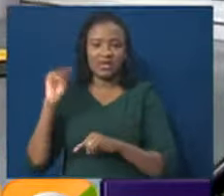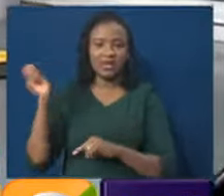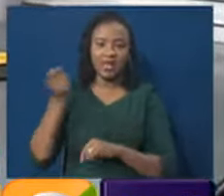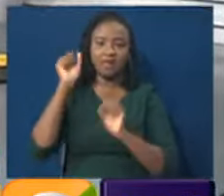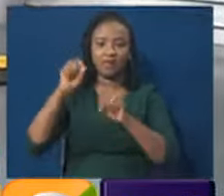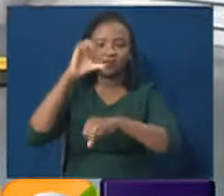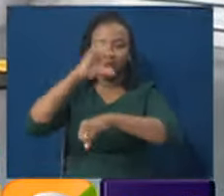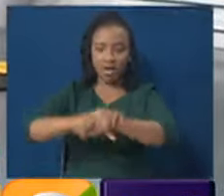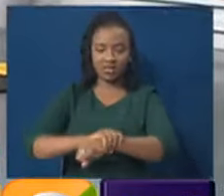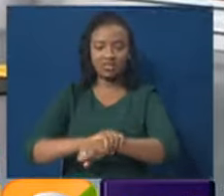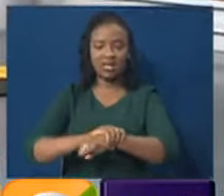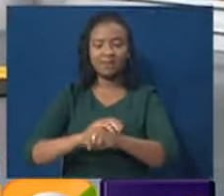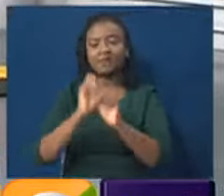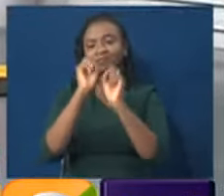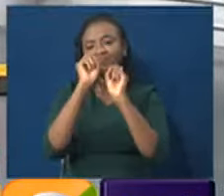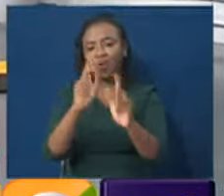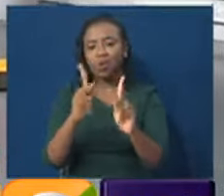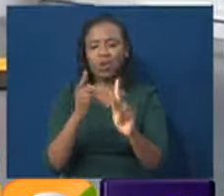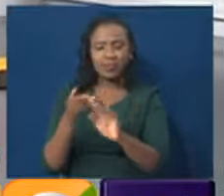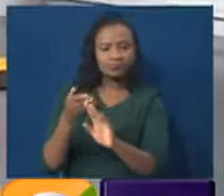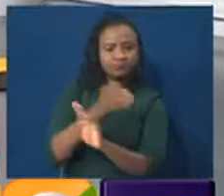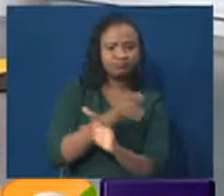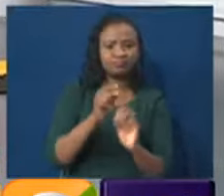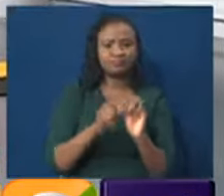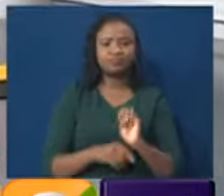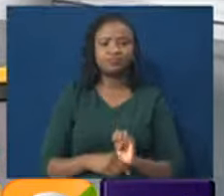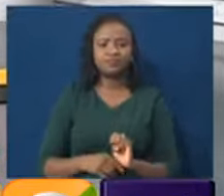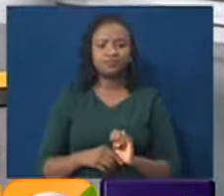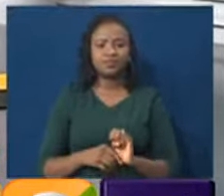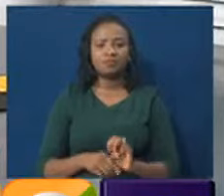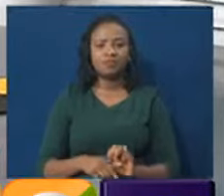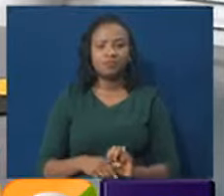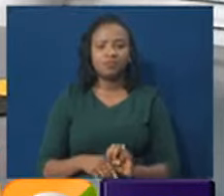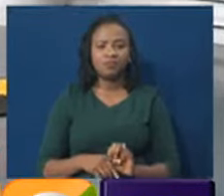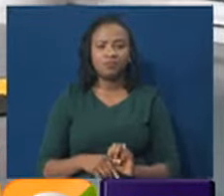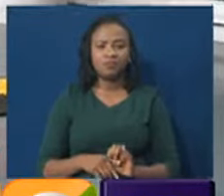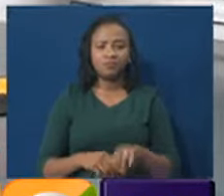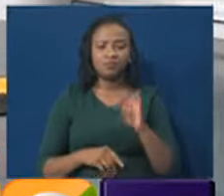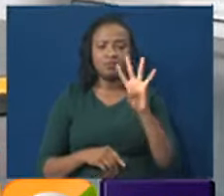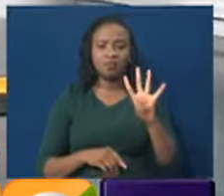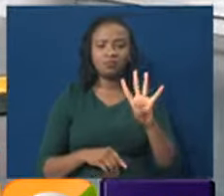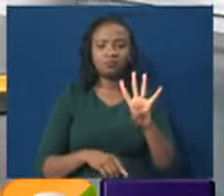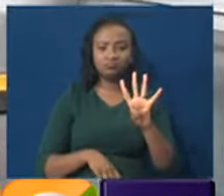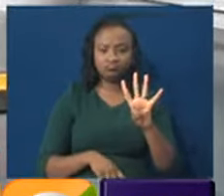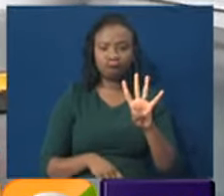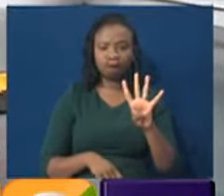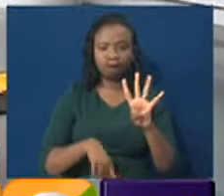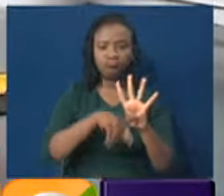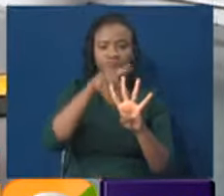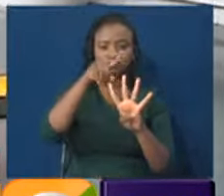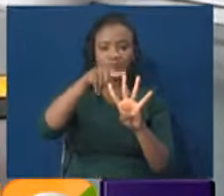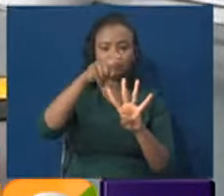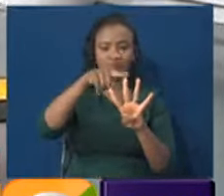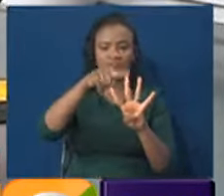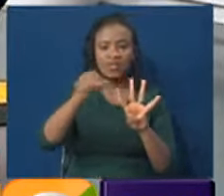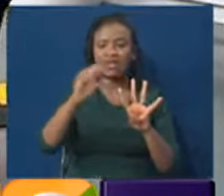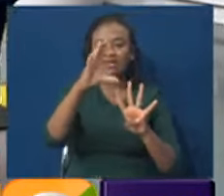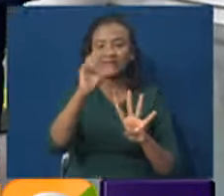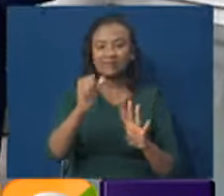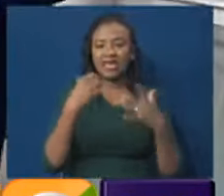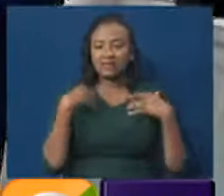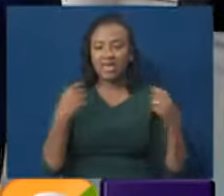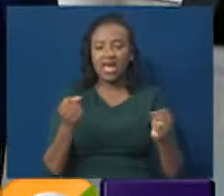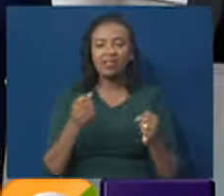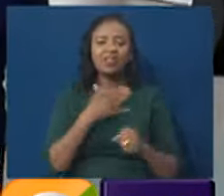gharama ya maisha na hususan upanzi wa mahindi. Mnapozungumzia bumper harvest, mheshimiwa amezungumzia lakini hakuliweka